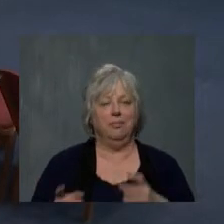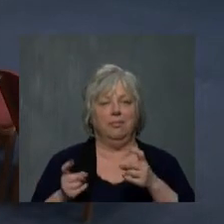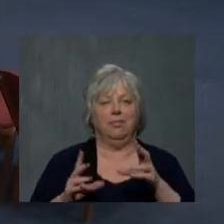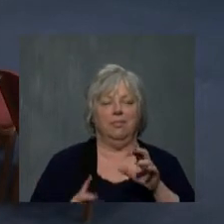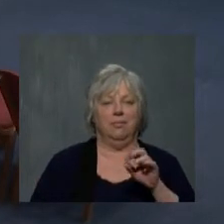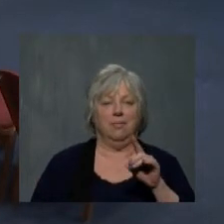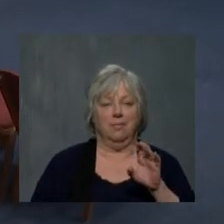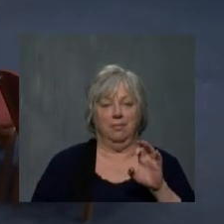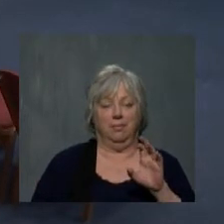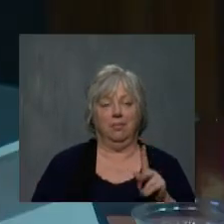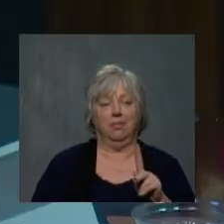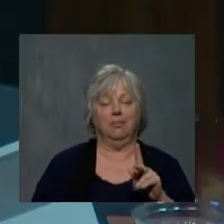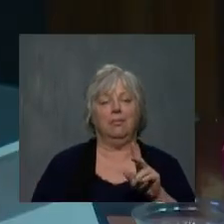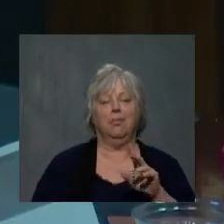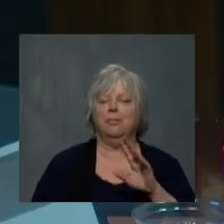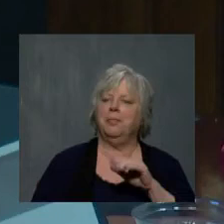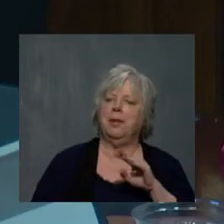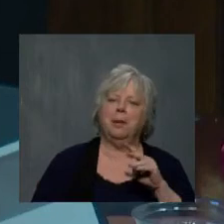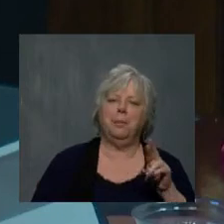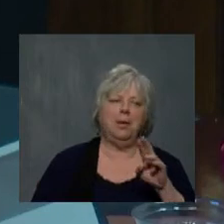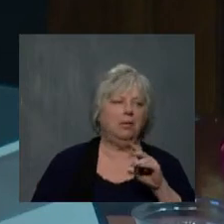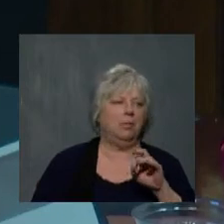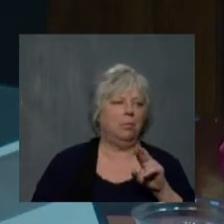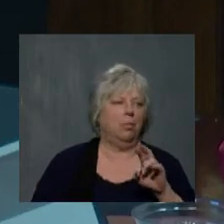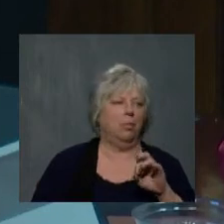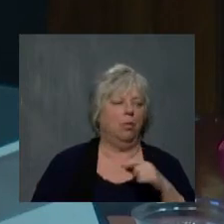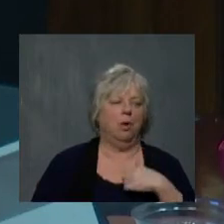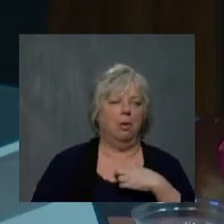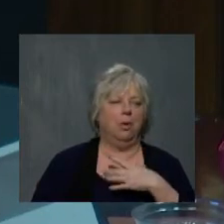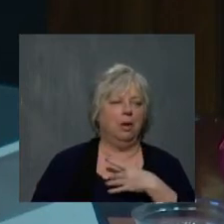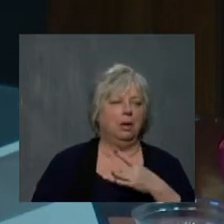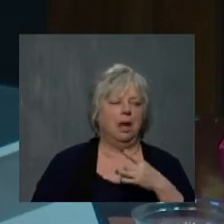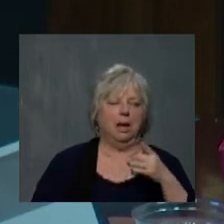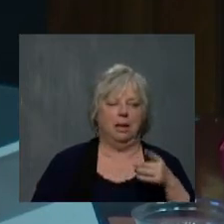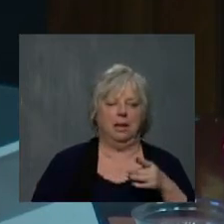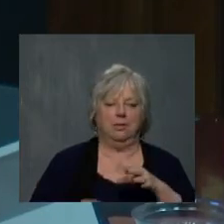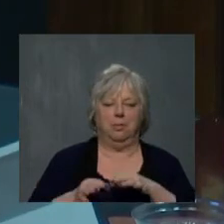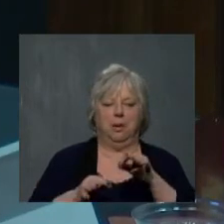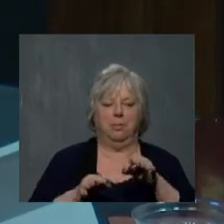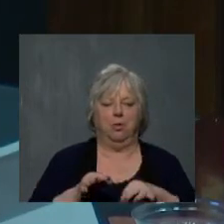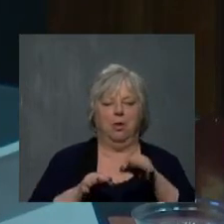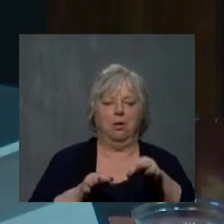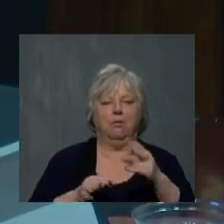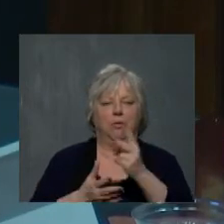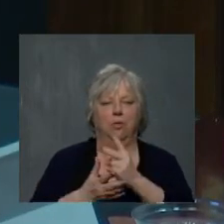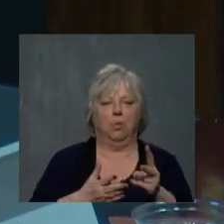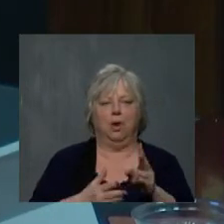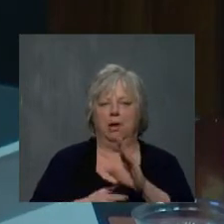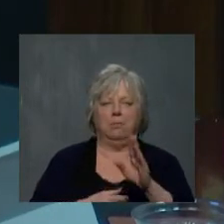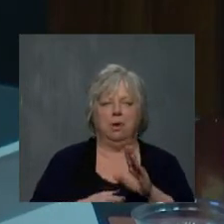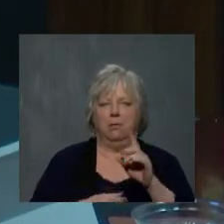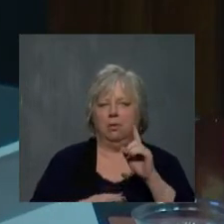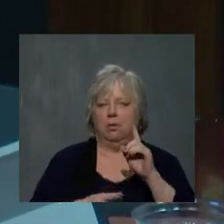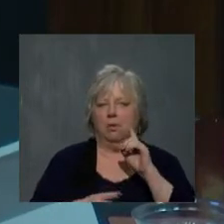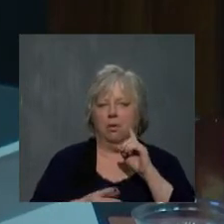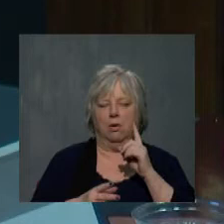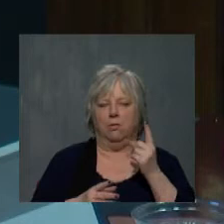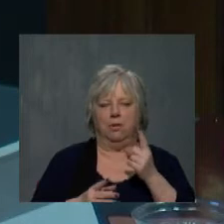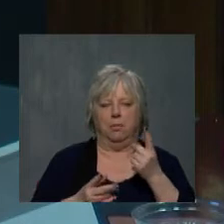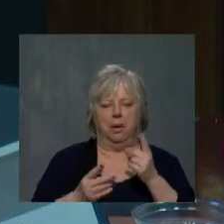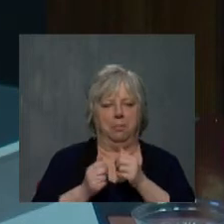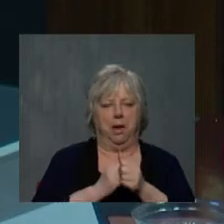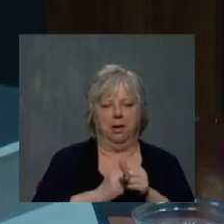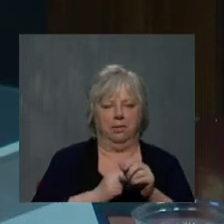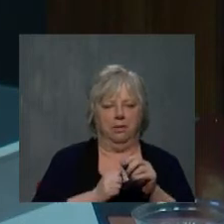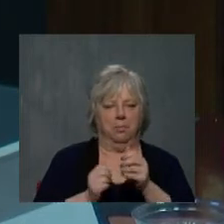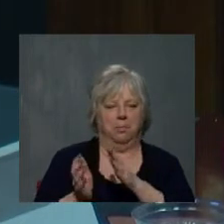Director Adcock. Yes, Mr. Moore, I would like to request that we put this off for 2 weeks. I've never heard of one going before the Planning Commission on Thursday,